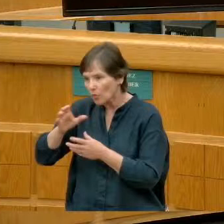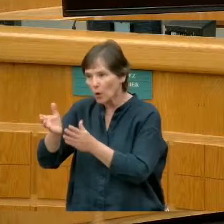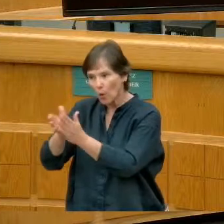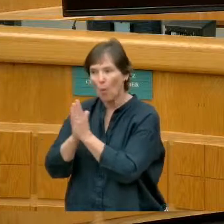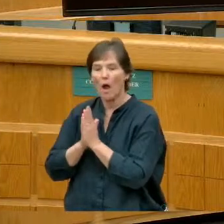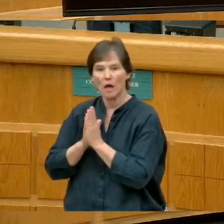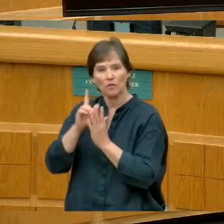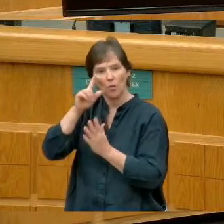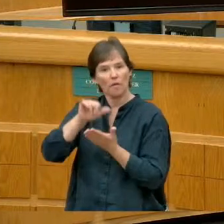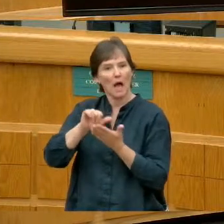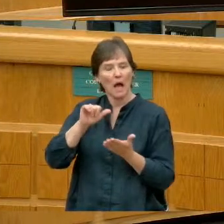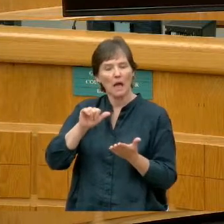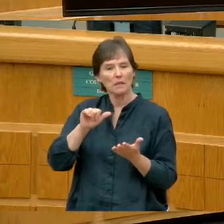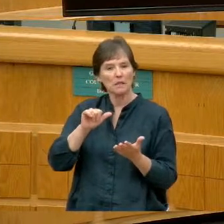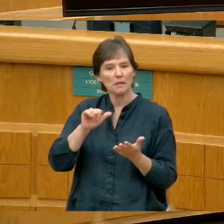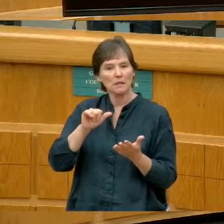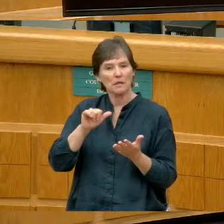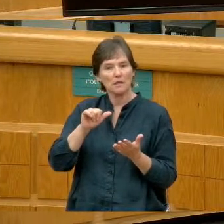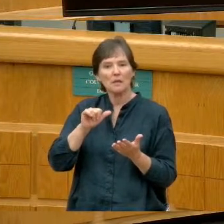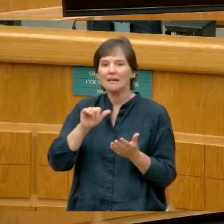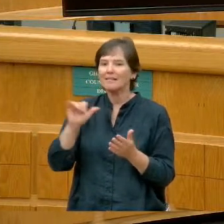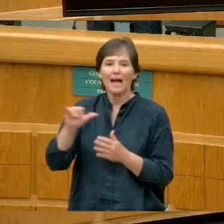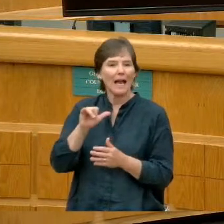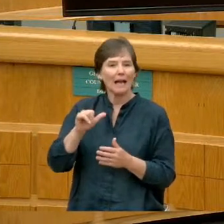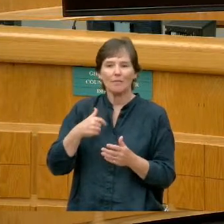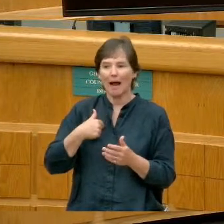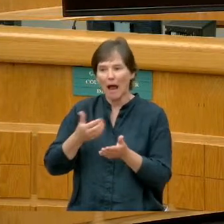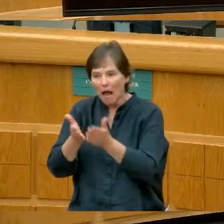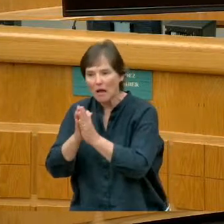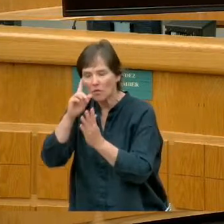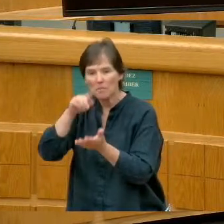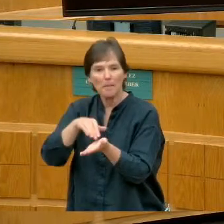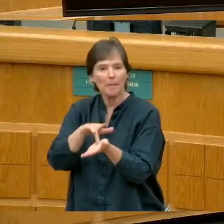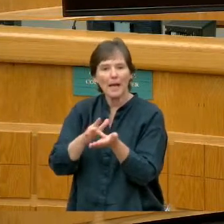than when they ask me to have these types of,